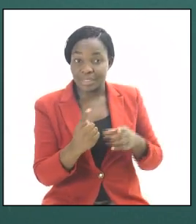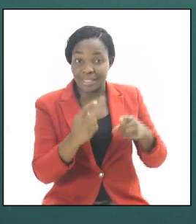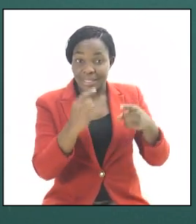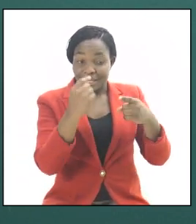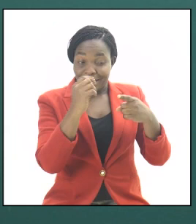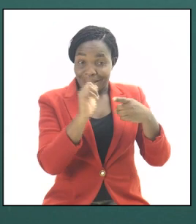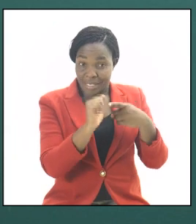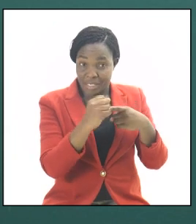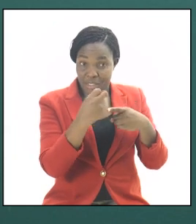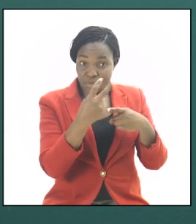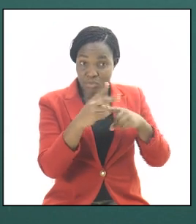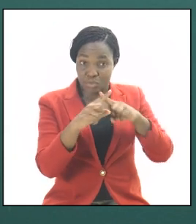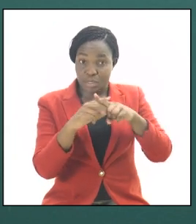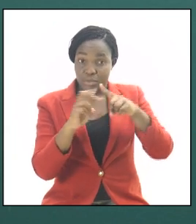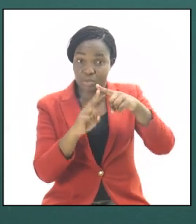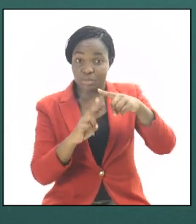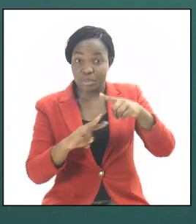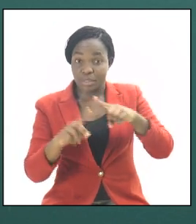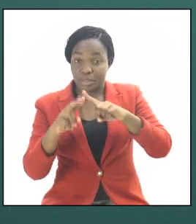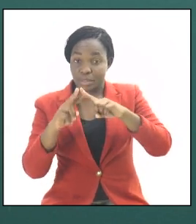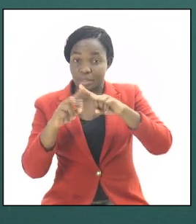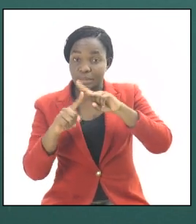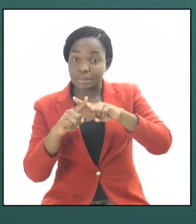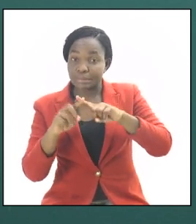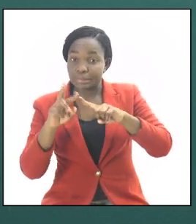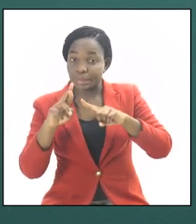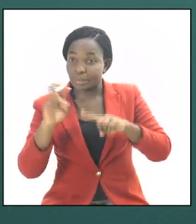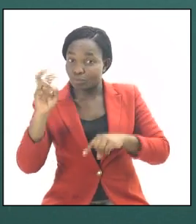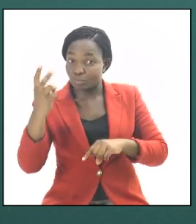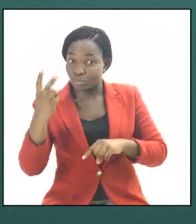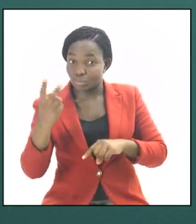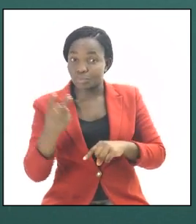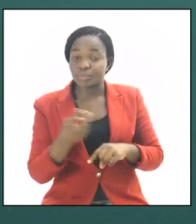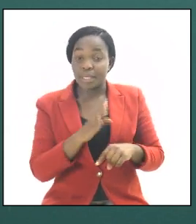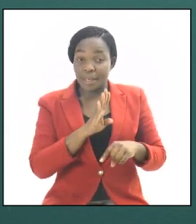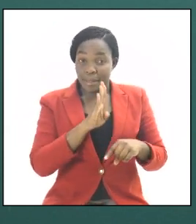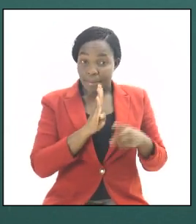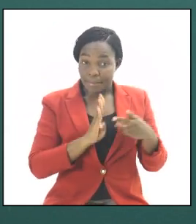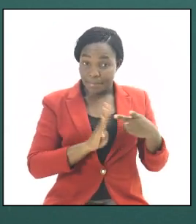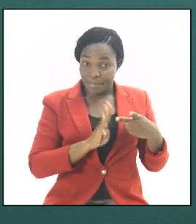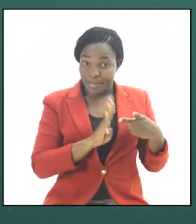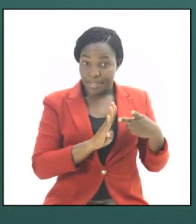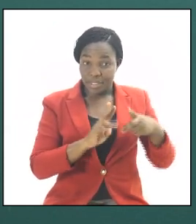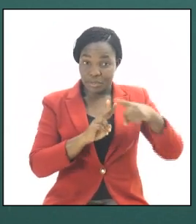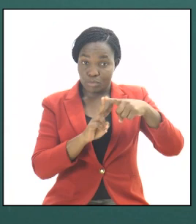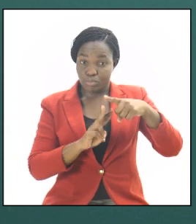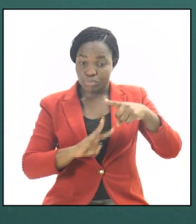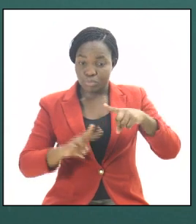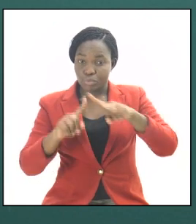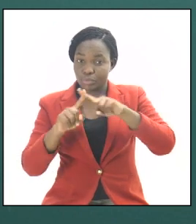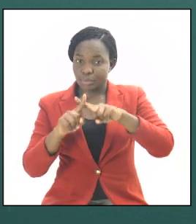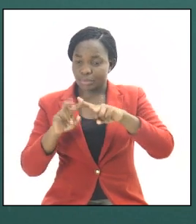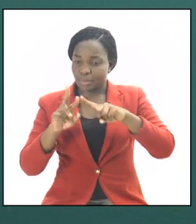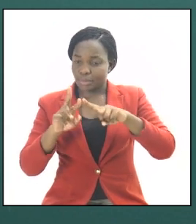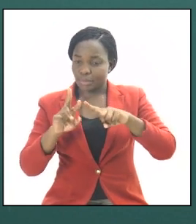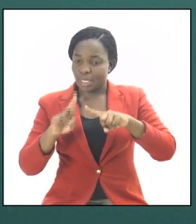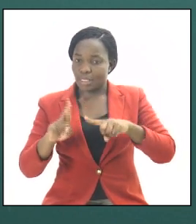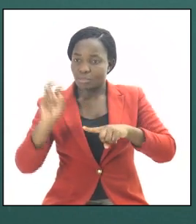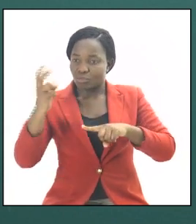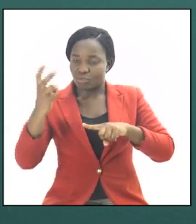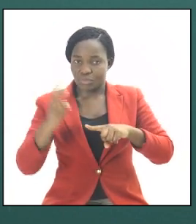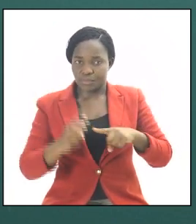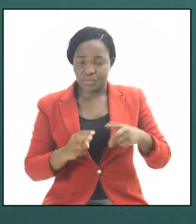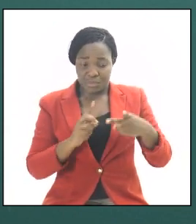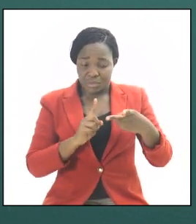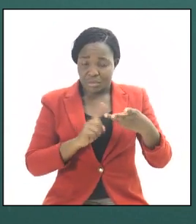value, your answer will be more accurate. Pi is an irrational number, which means the value of pi has